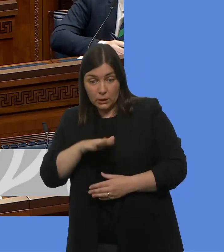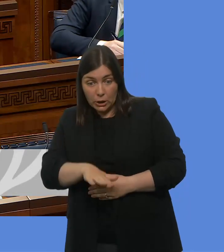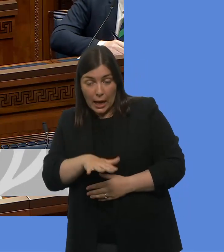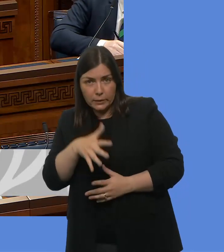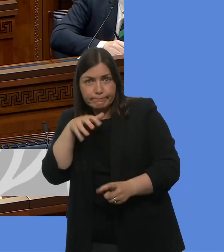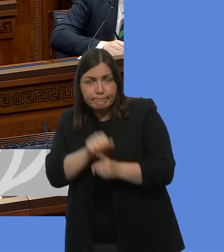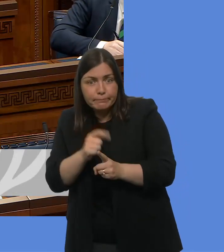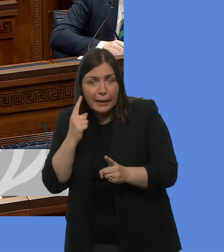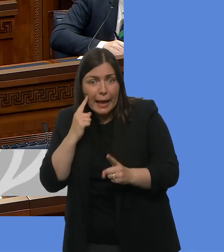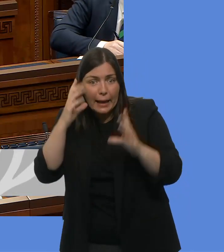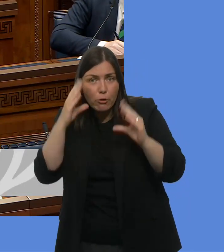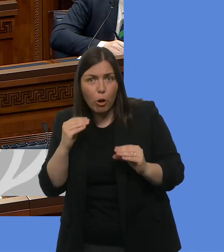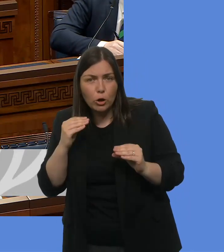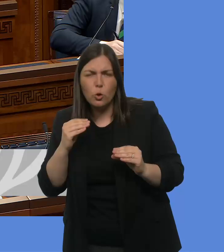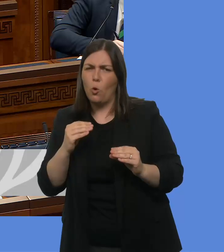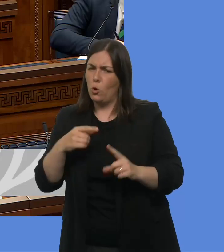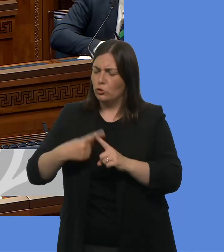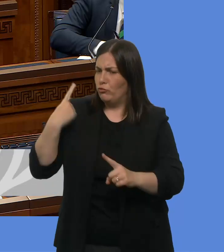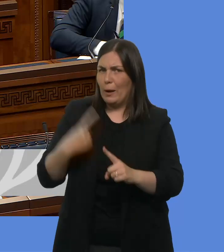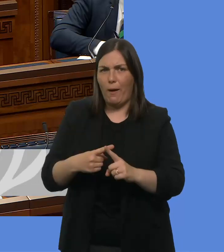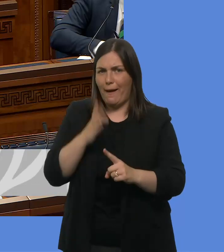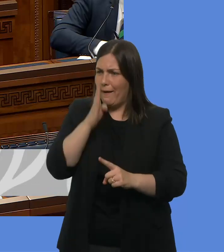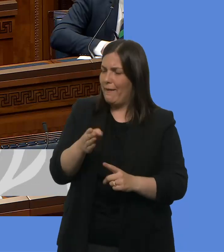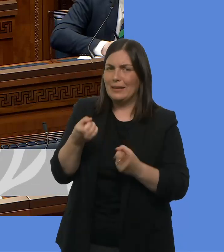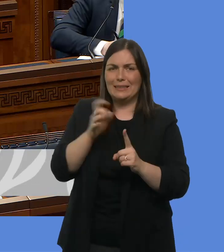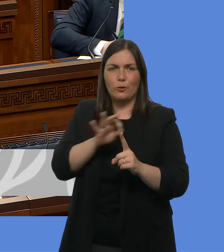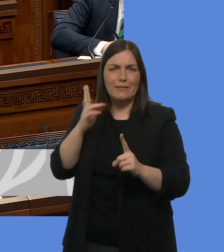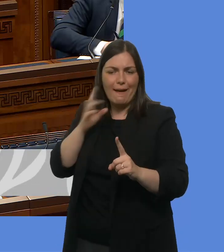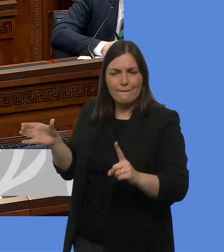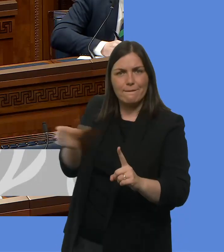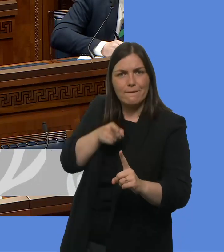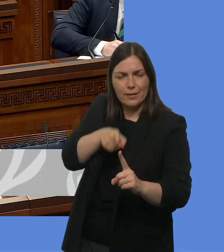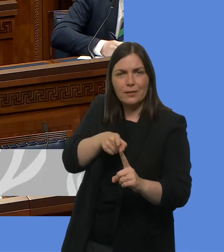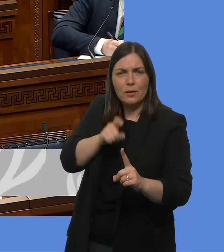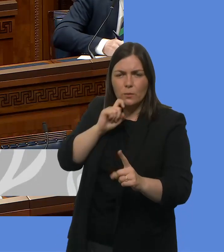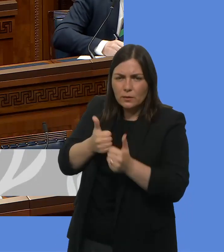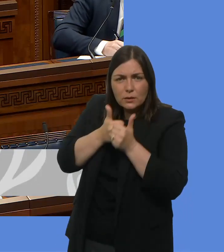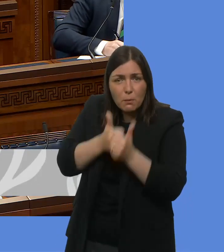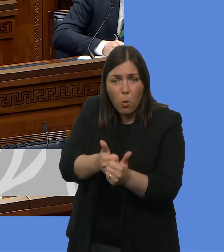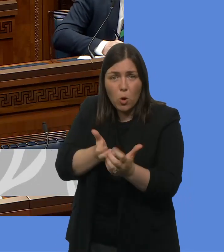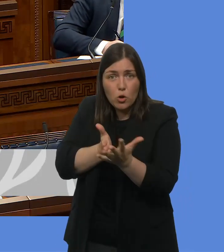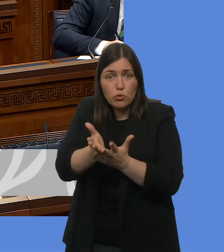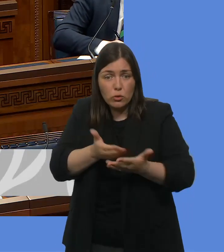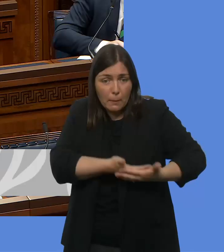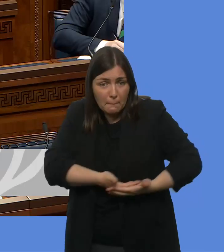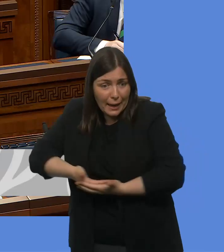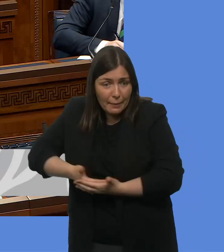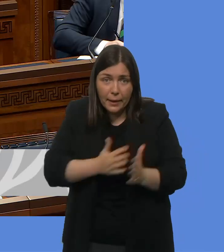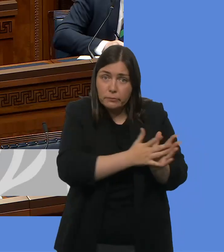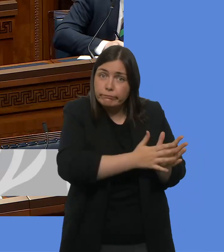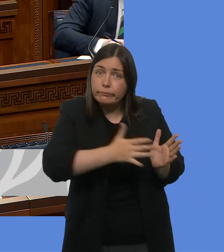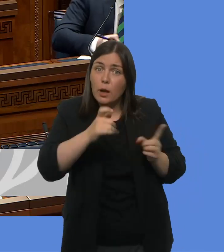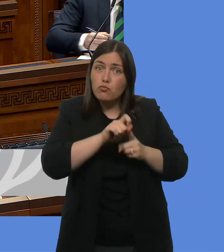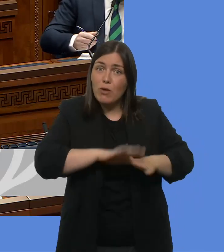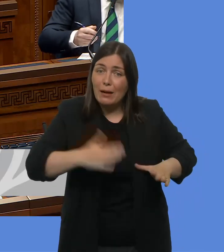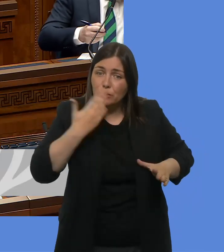identified, often in infancy, through their entire educational journey, including primary and post-primary education. Their role